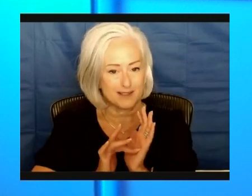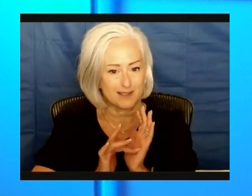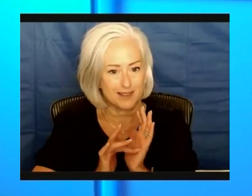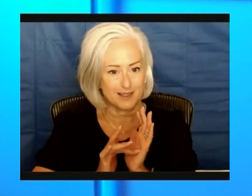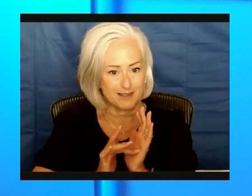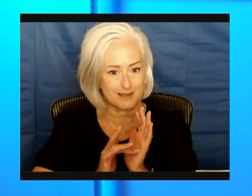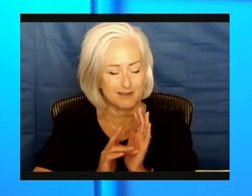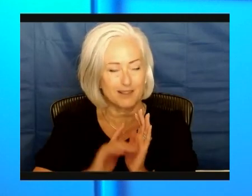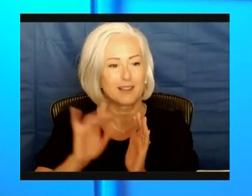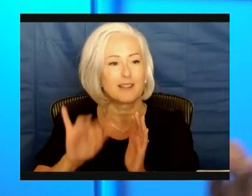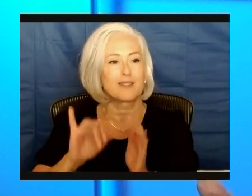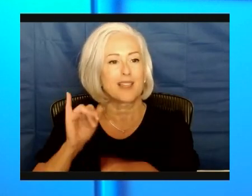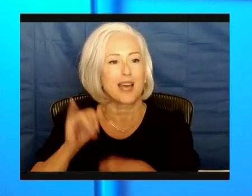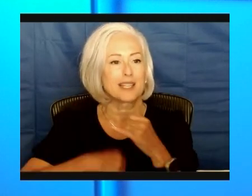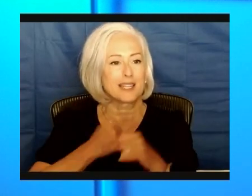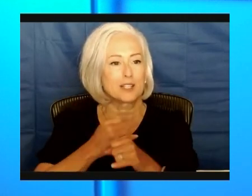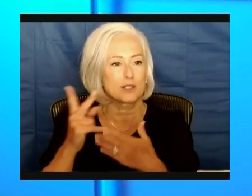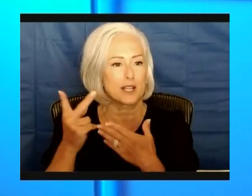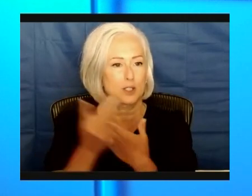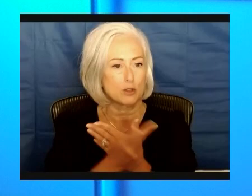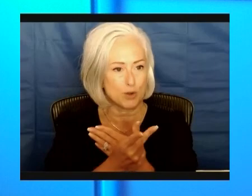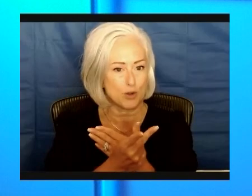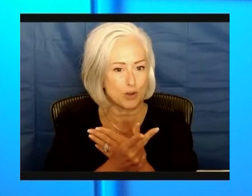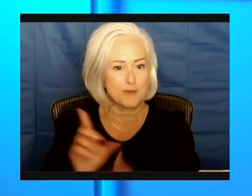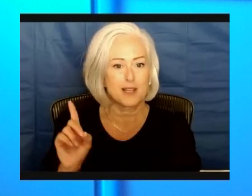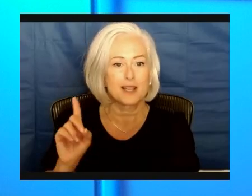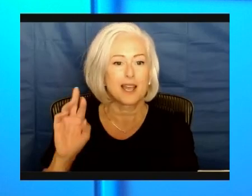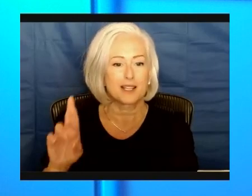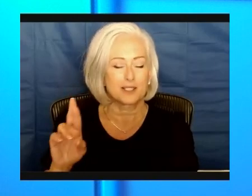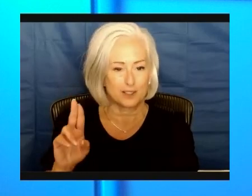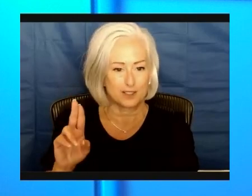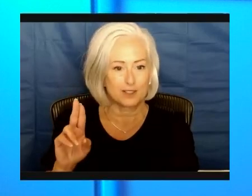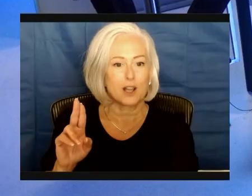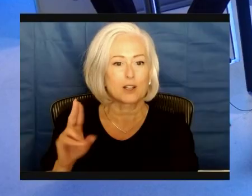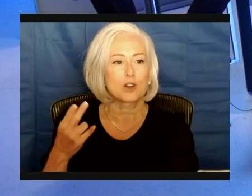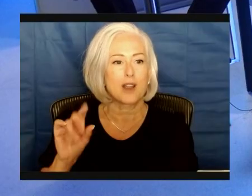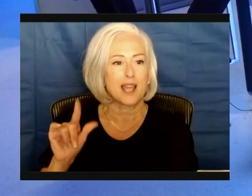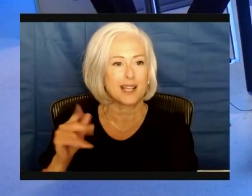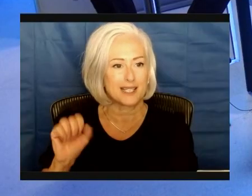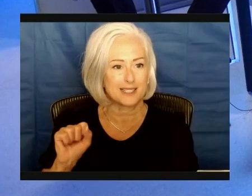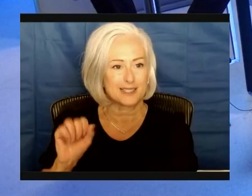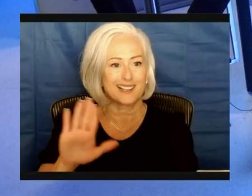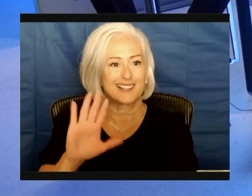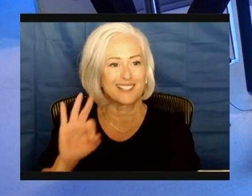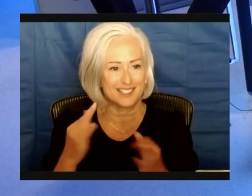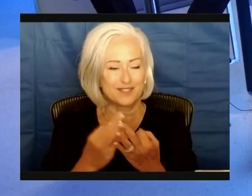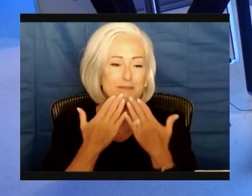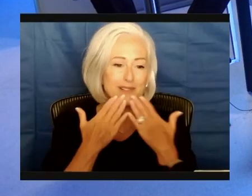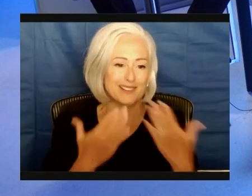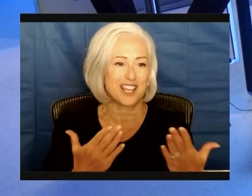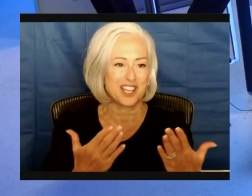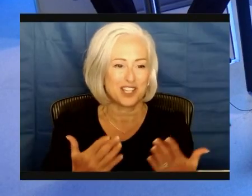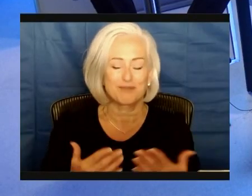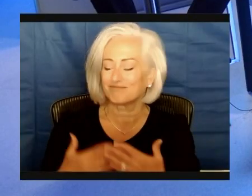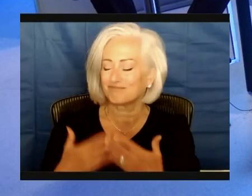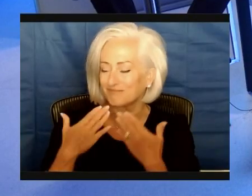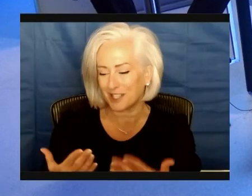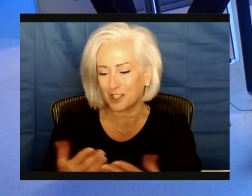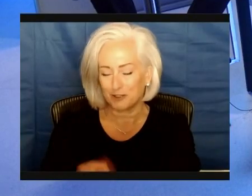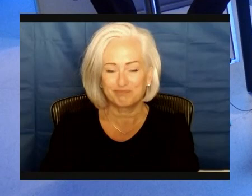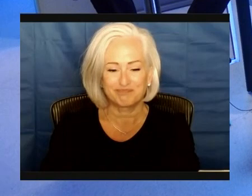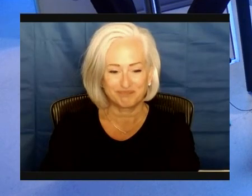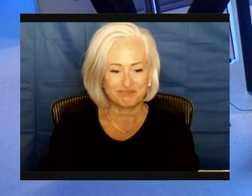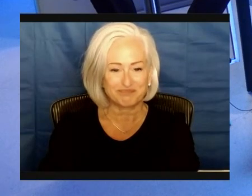Program, and also Dr. Hedding and his family. He is family, isn't he? Yeah. Thank you. You know,